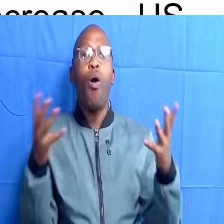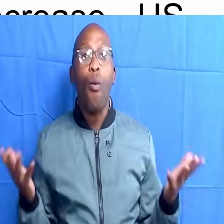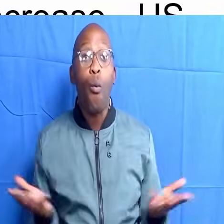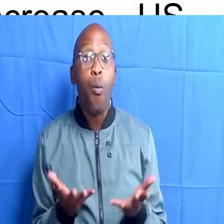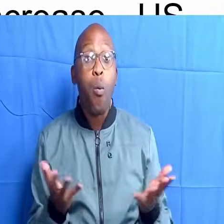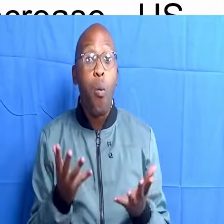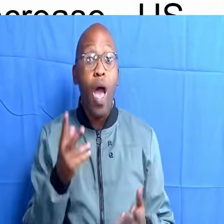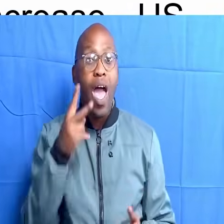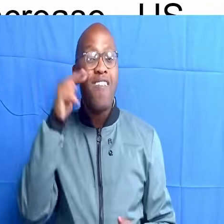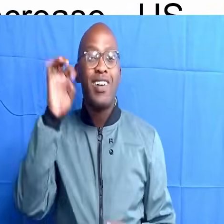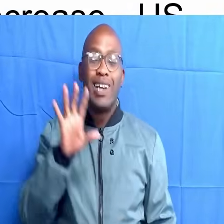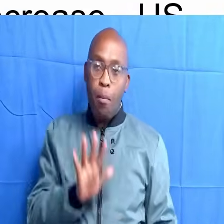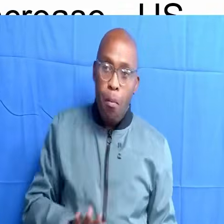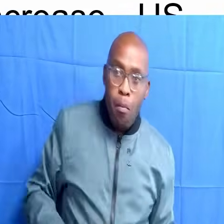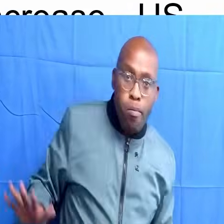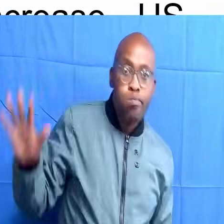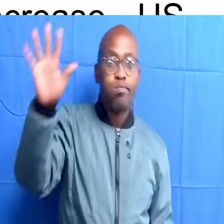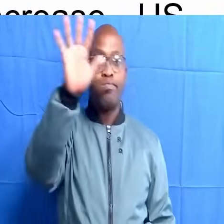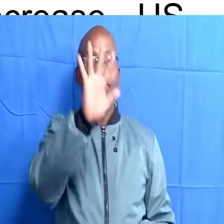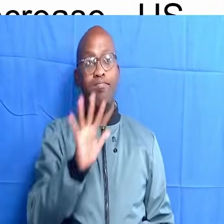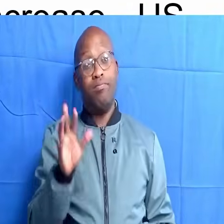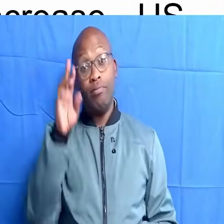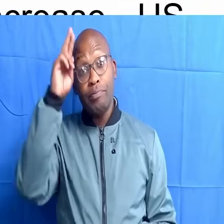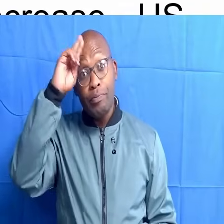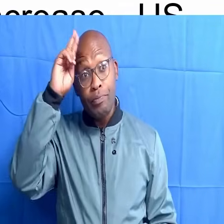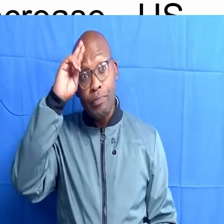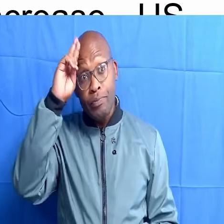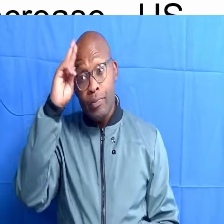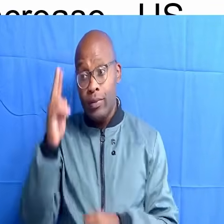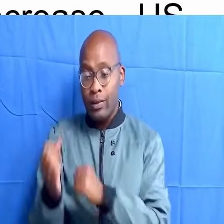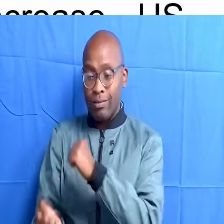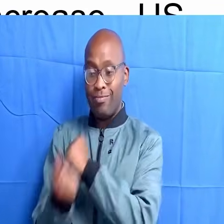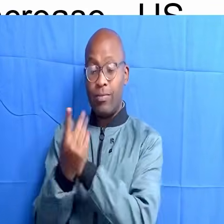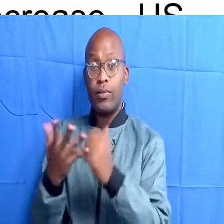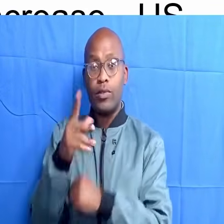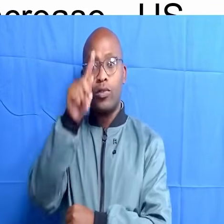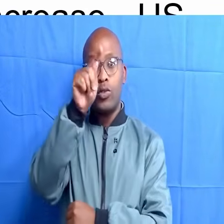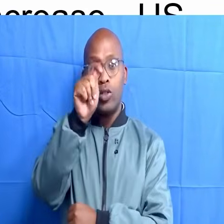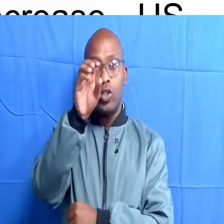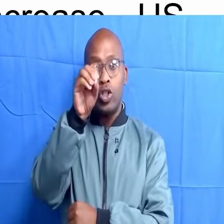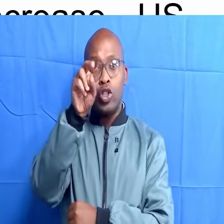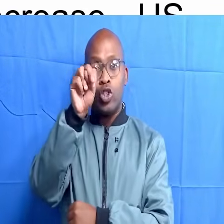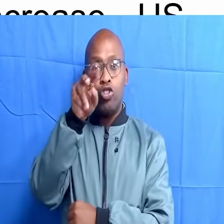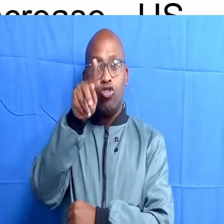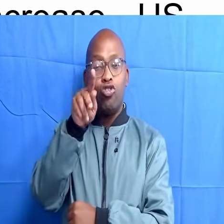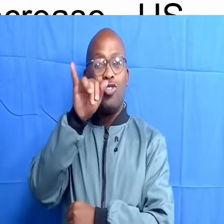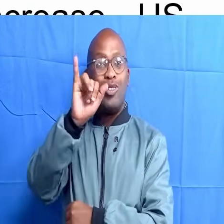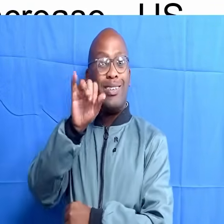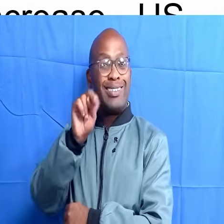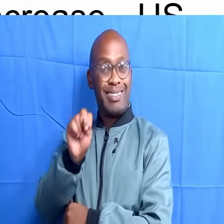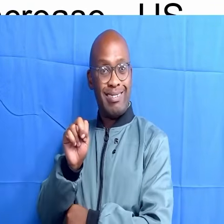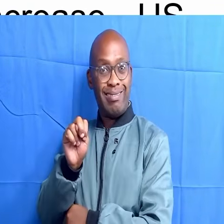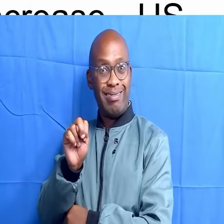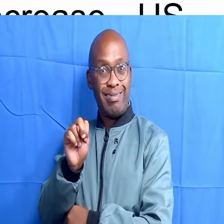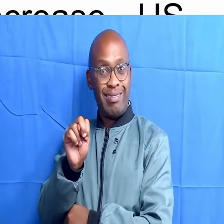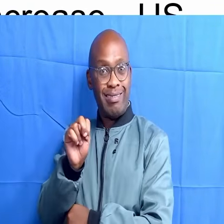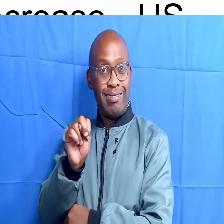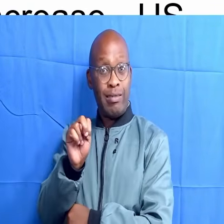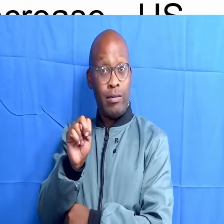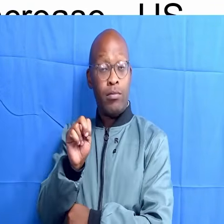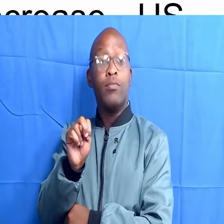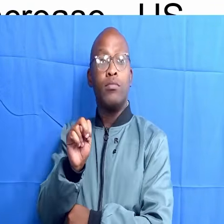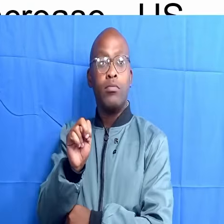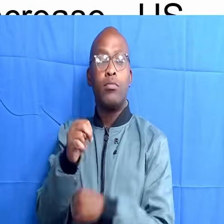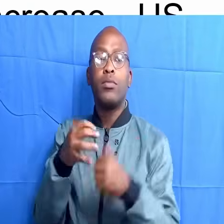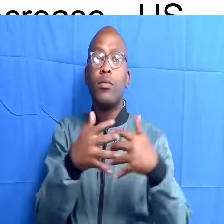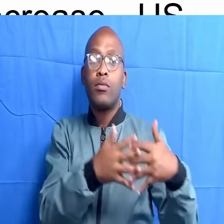in the Gulf of Tonkin. There was an incident in the Gulf of Tonkin where an American warship, which is known